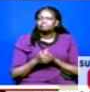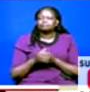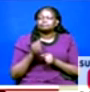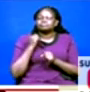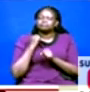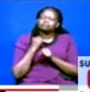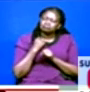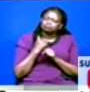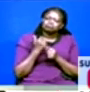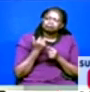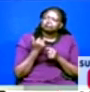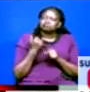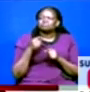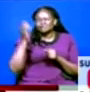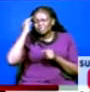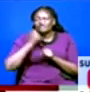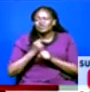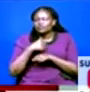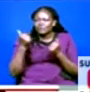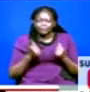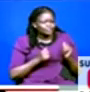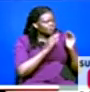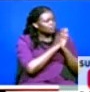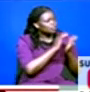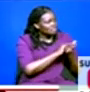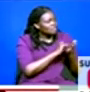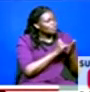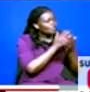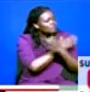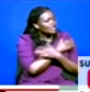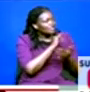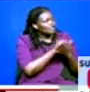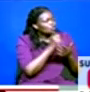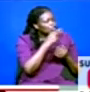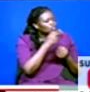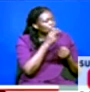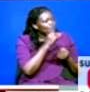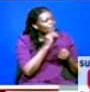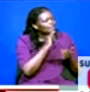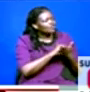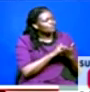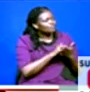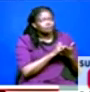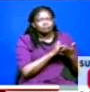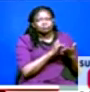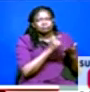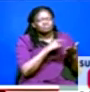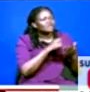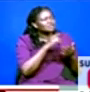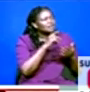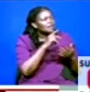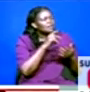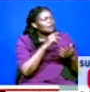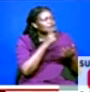own assessment. Tell me, there's even a story there with my colleague Ruth Wamboi Rene, the one of the marking row, the KCP marking row